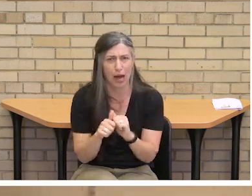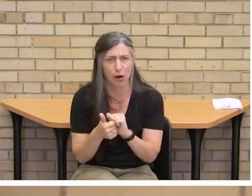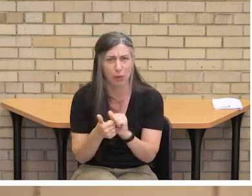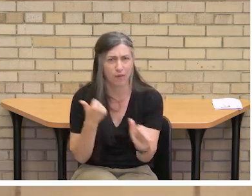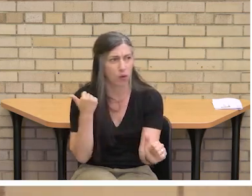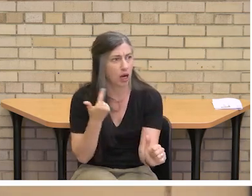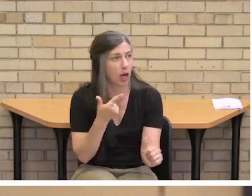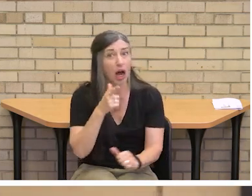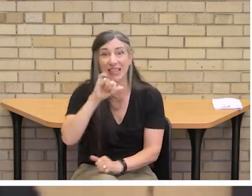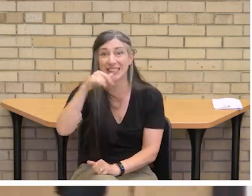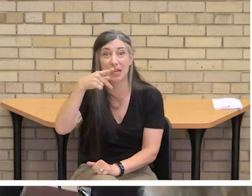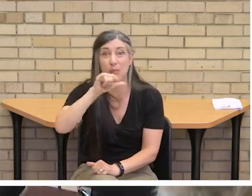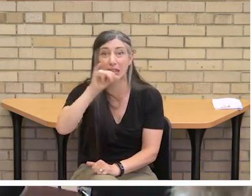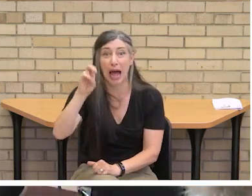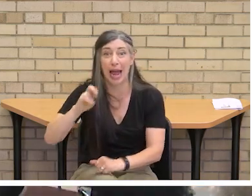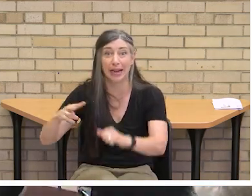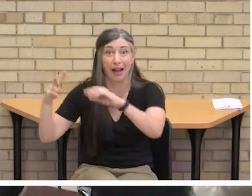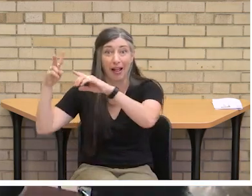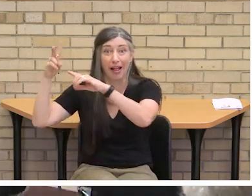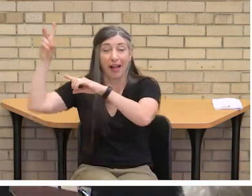Is